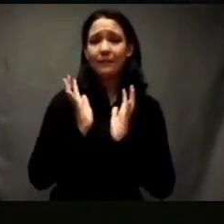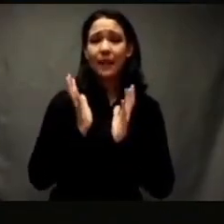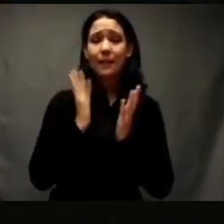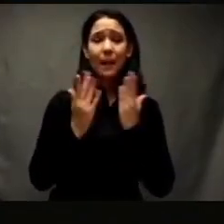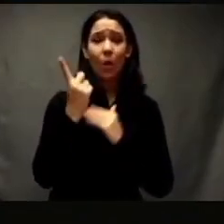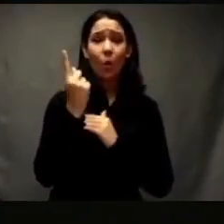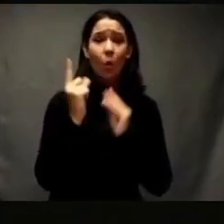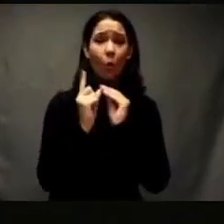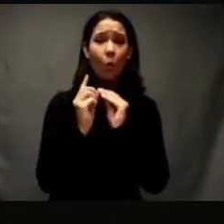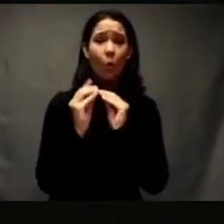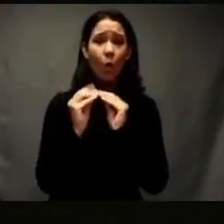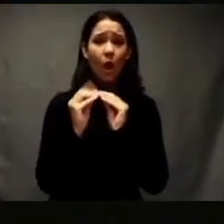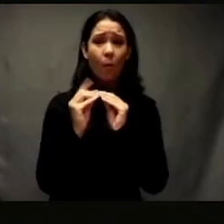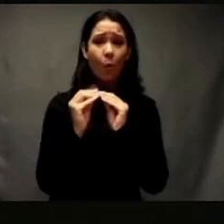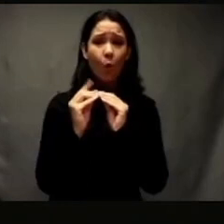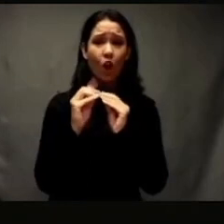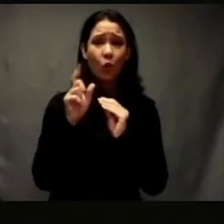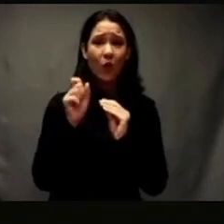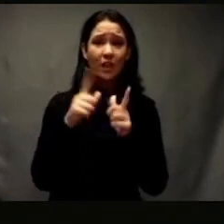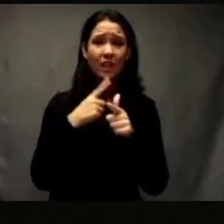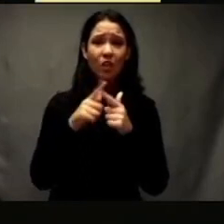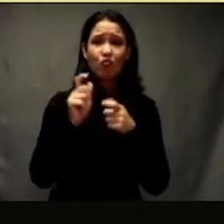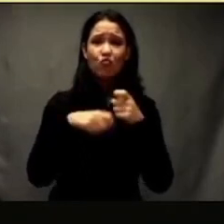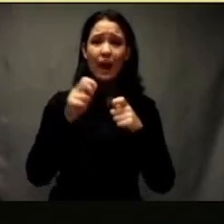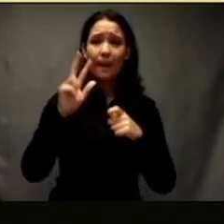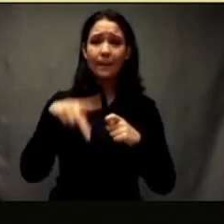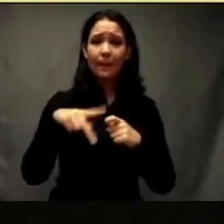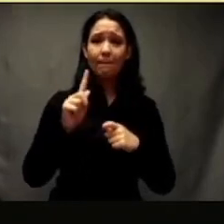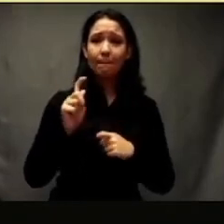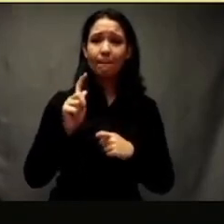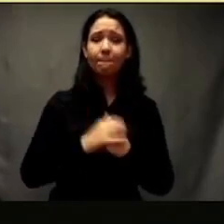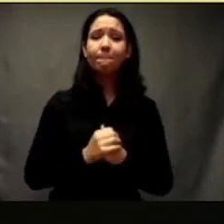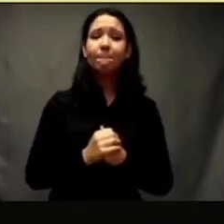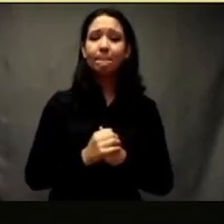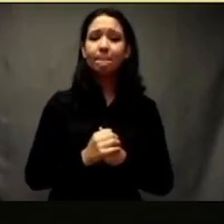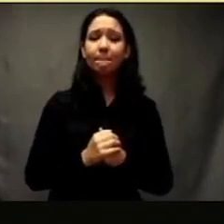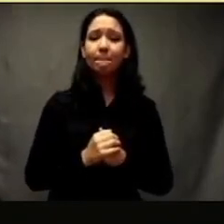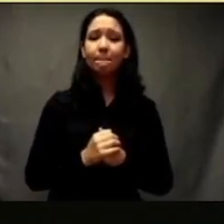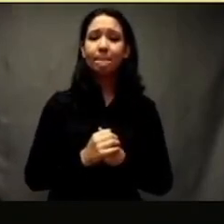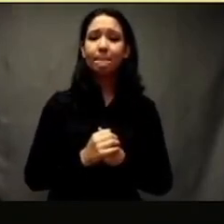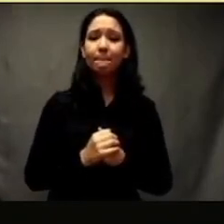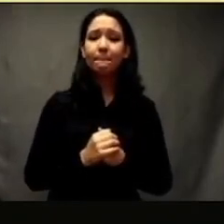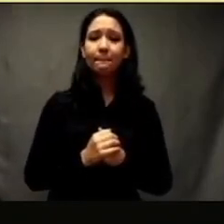more question, Tess, and then we can wrap up. Yeah. I'm